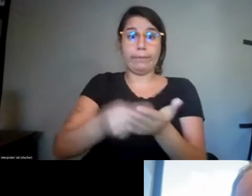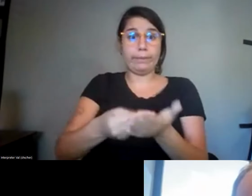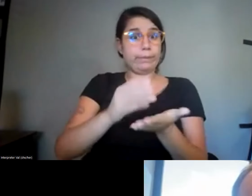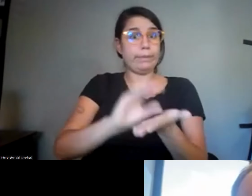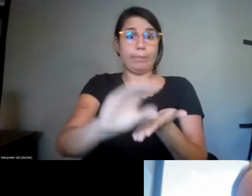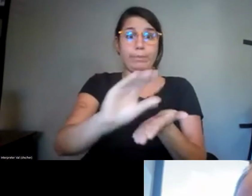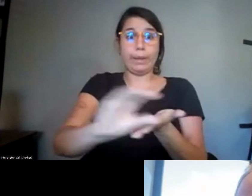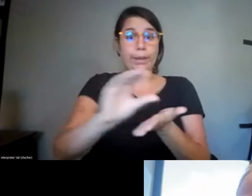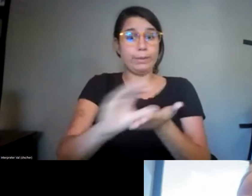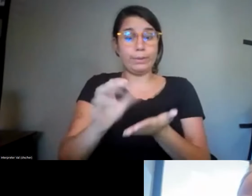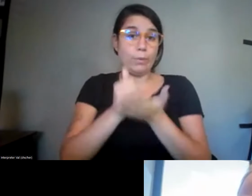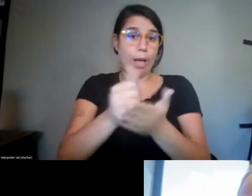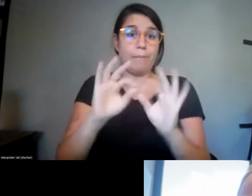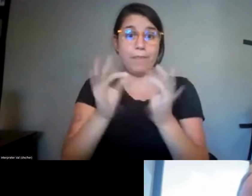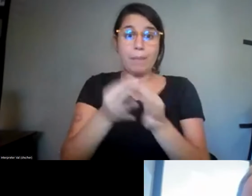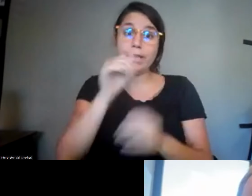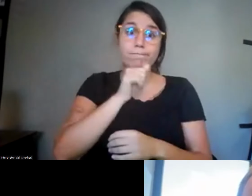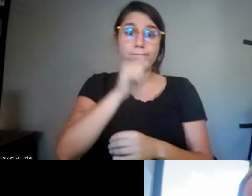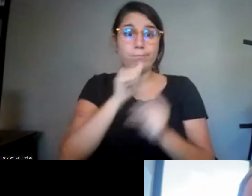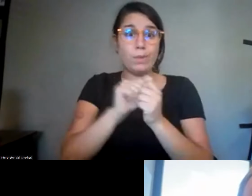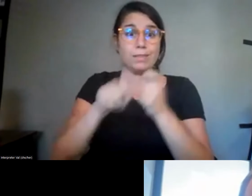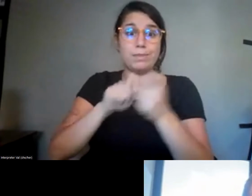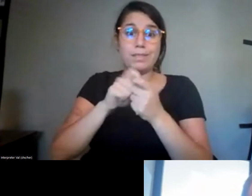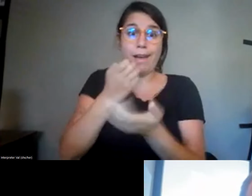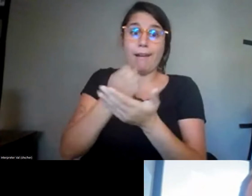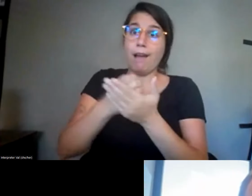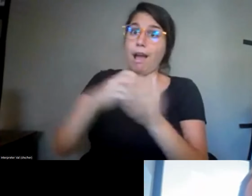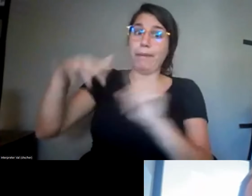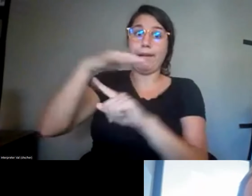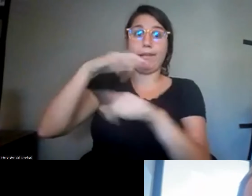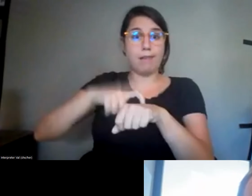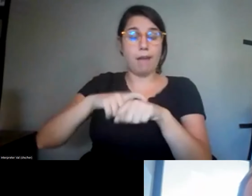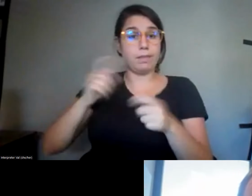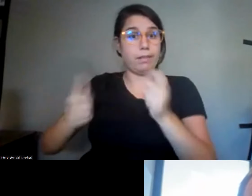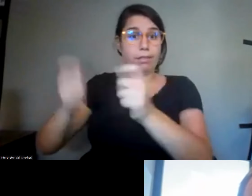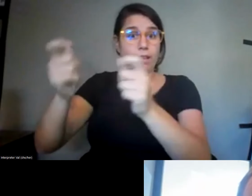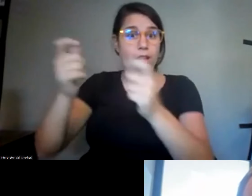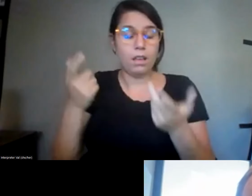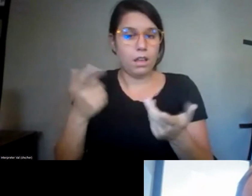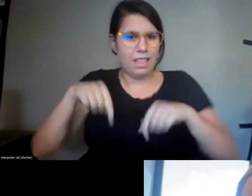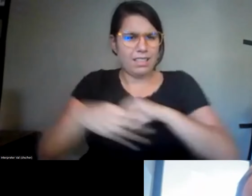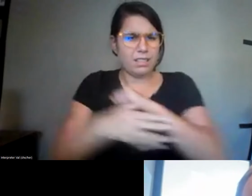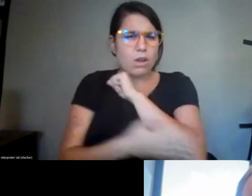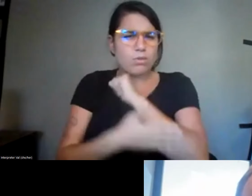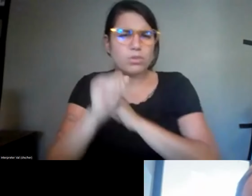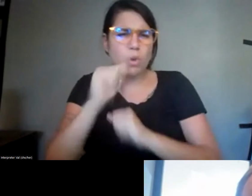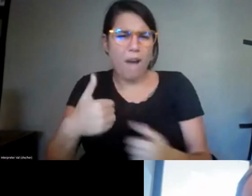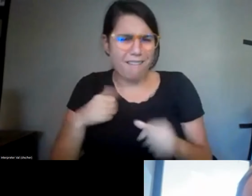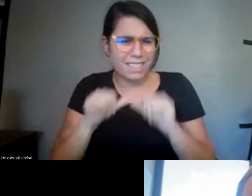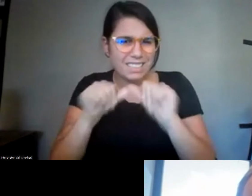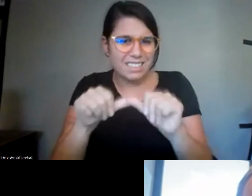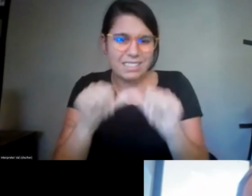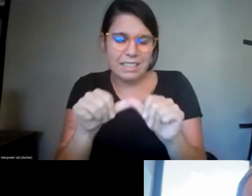different economic times. And that in this country, we don't have consistent